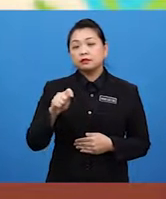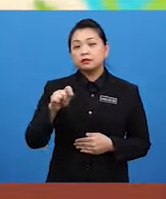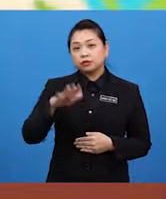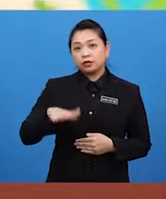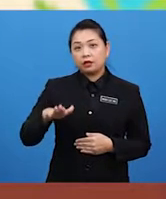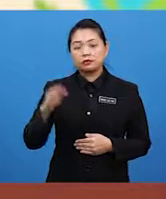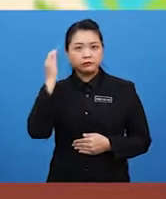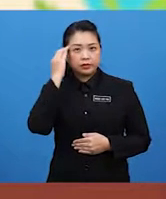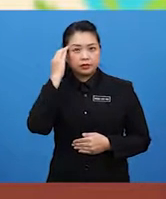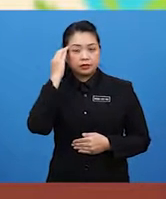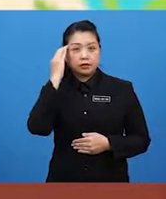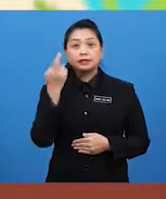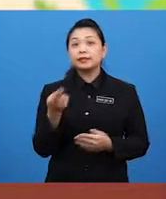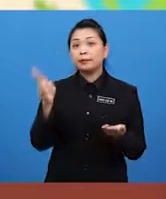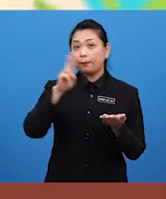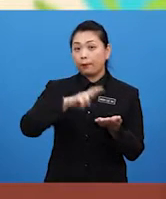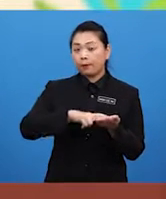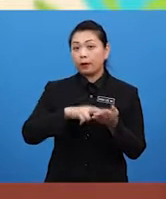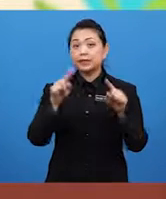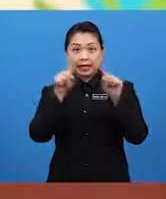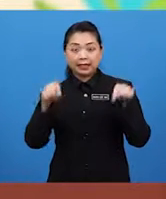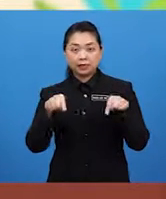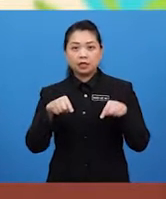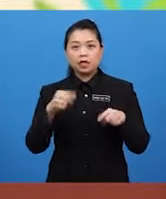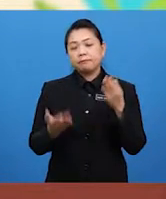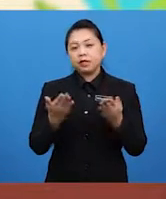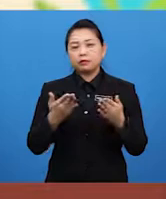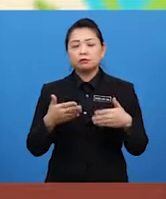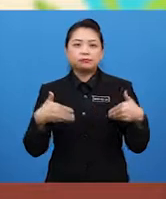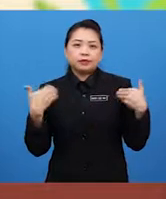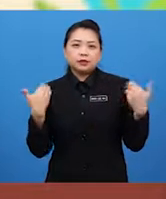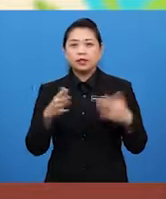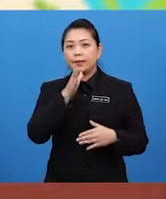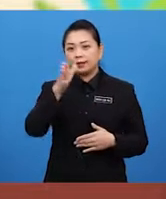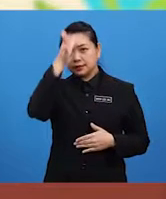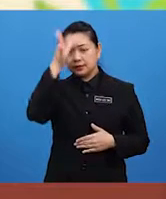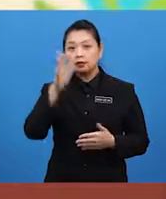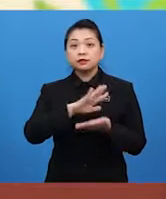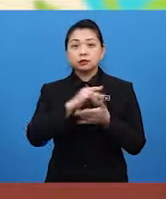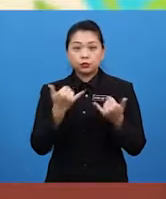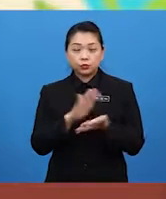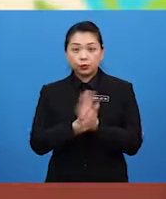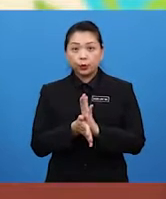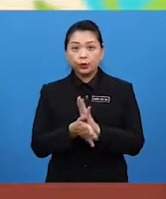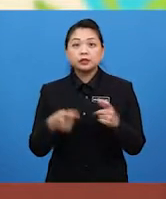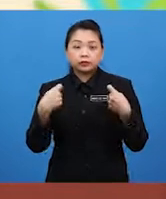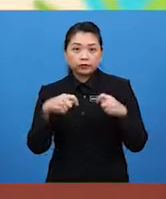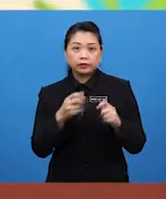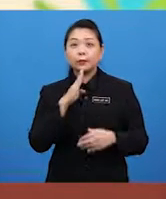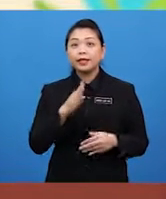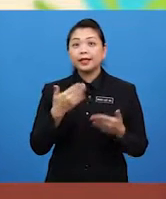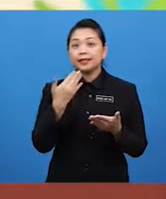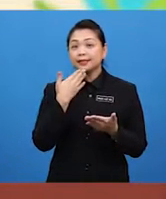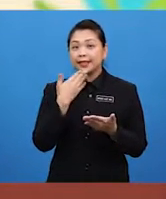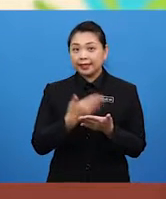realizes that his report card may not please the parent. Hence, he tries to be extra nice so that the